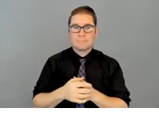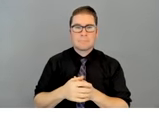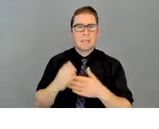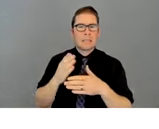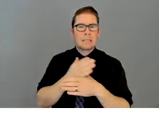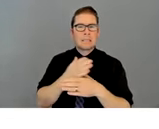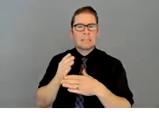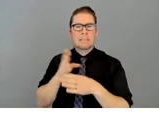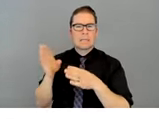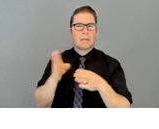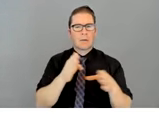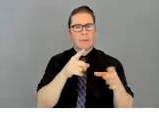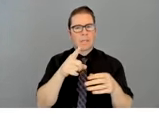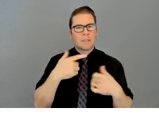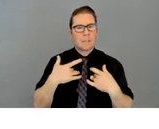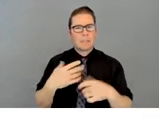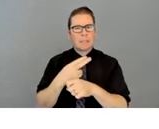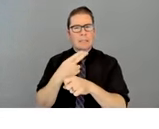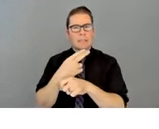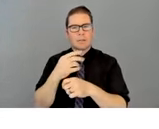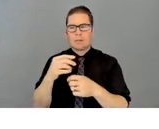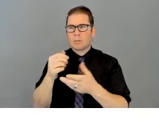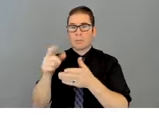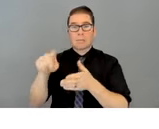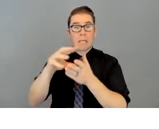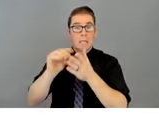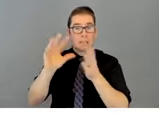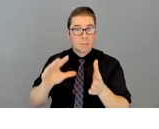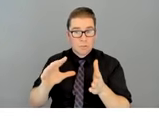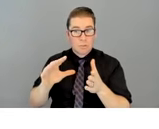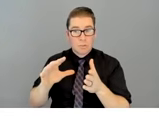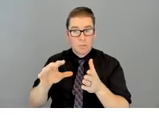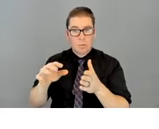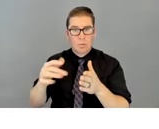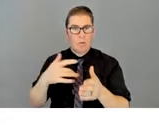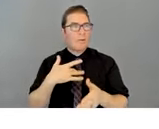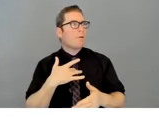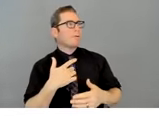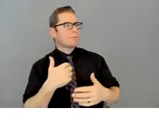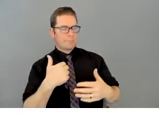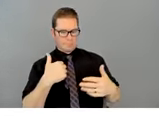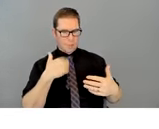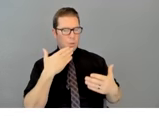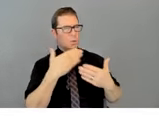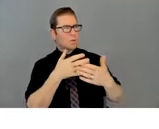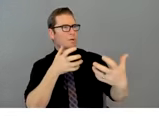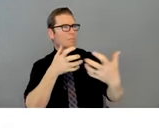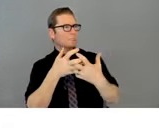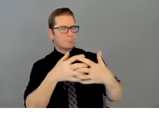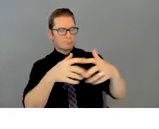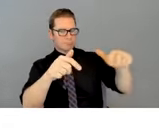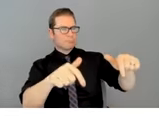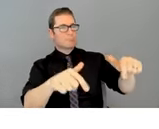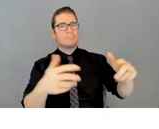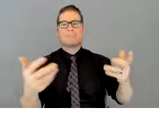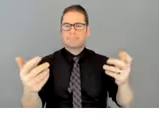that you use to help students feel they belong. And while you're doing that, I